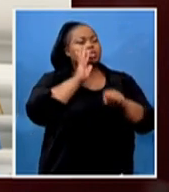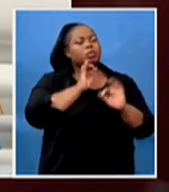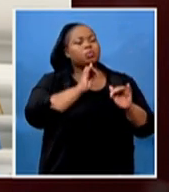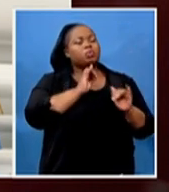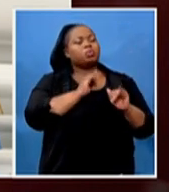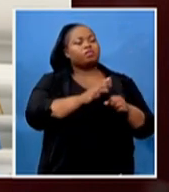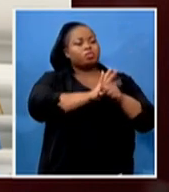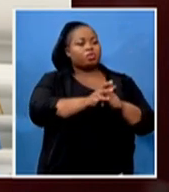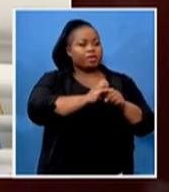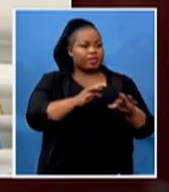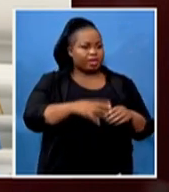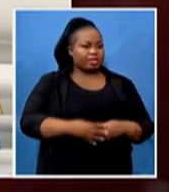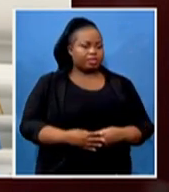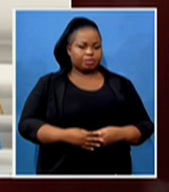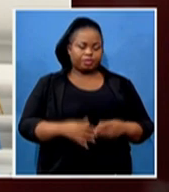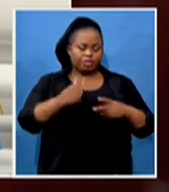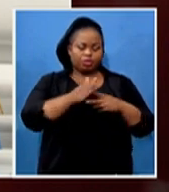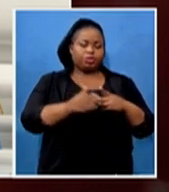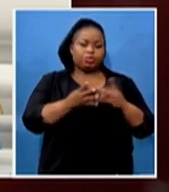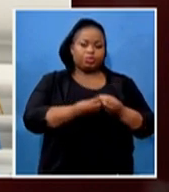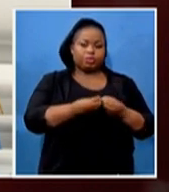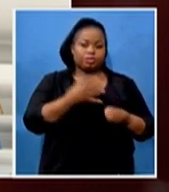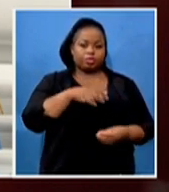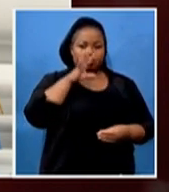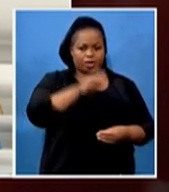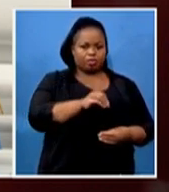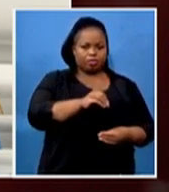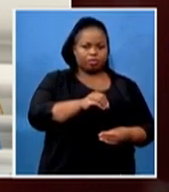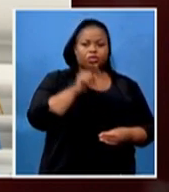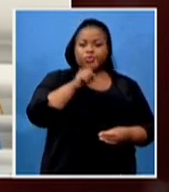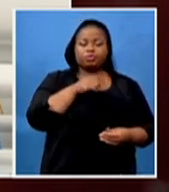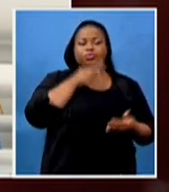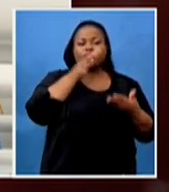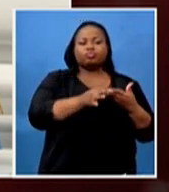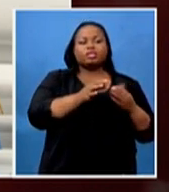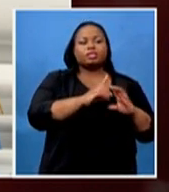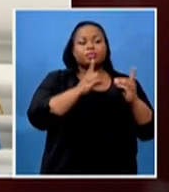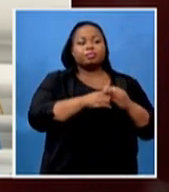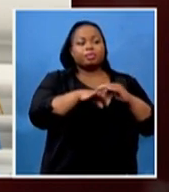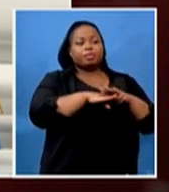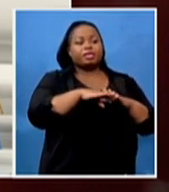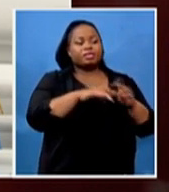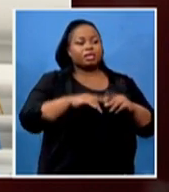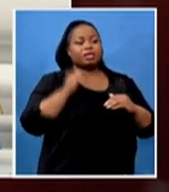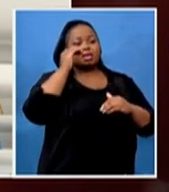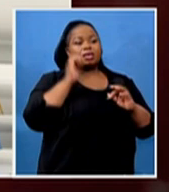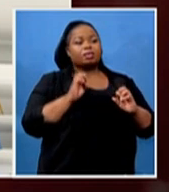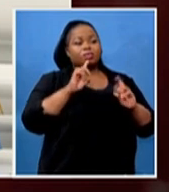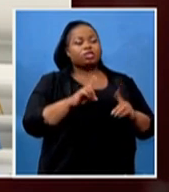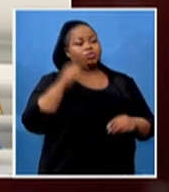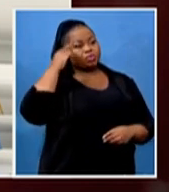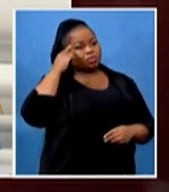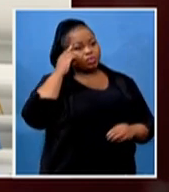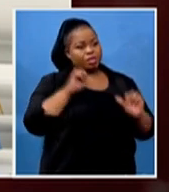want to ask you. How would you suggest the departments of basic and higher education move forward from the current